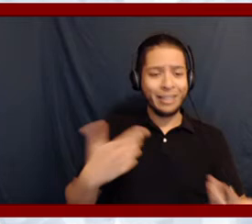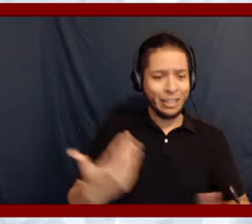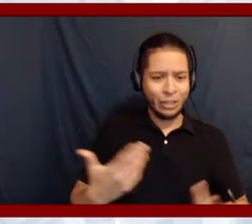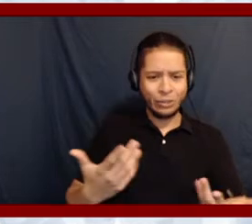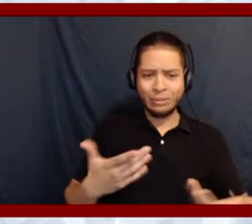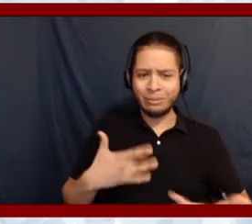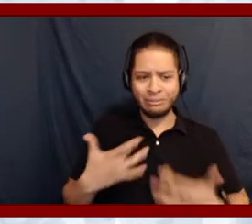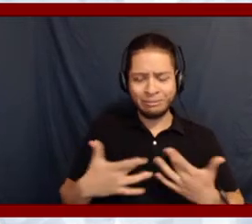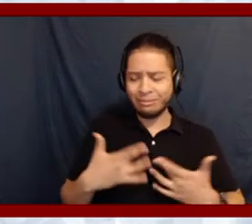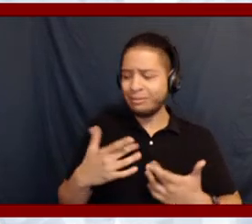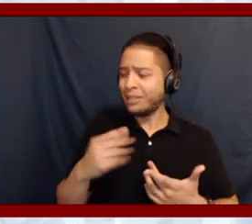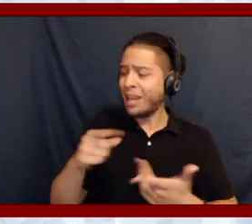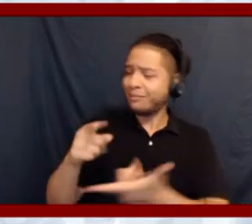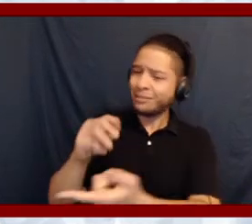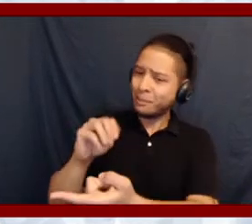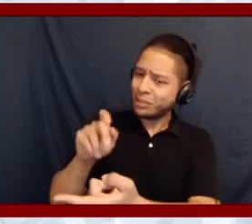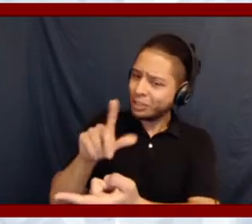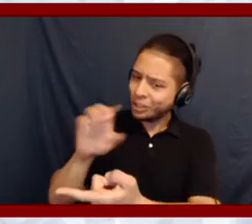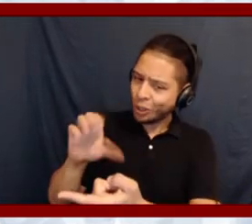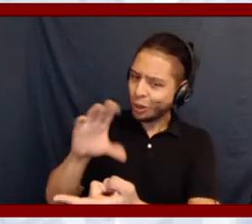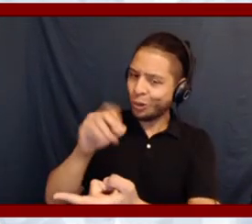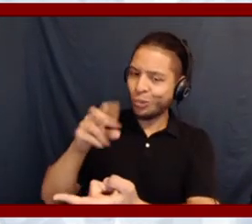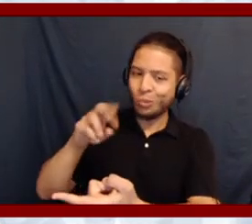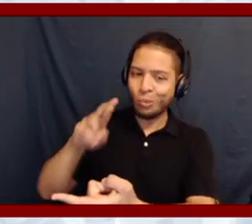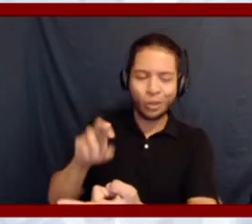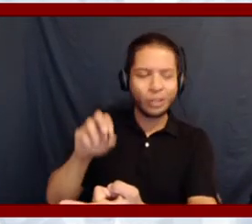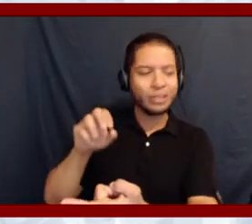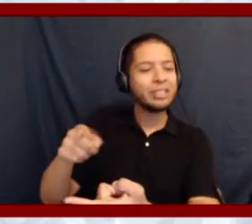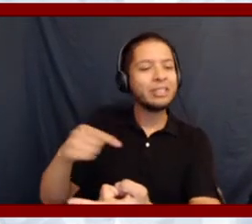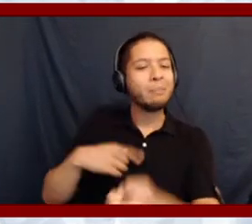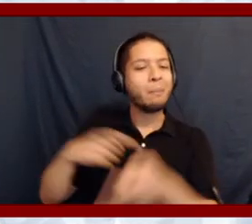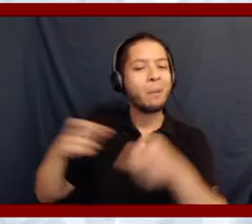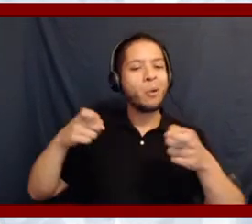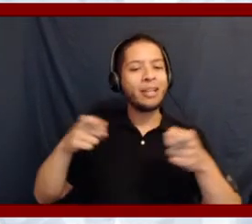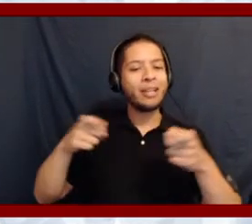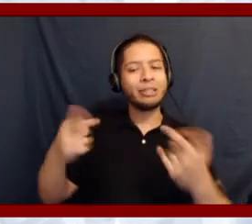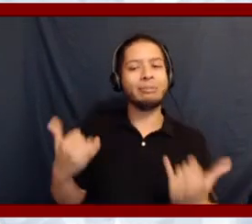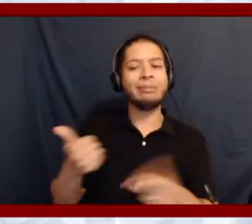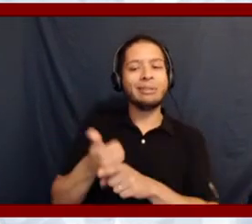Dr. Michelle Asha Cooper, who's the Acting Assistant Secretary for